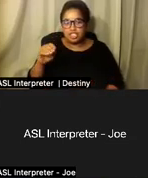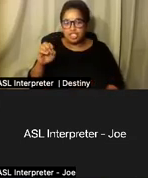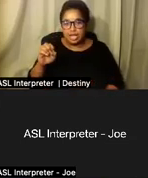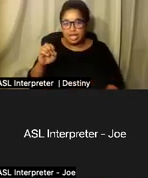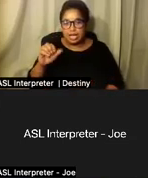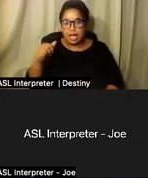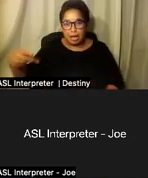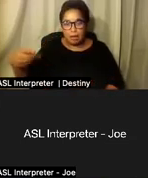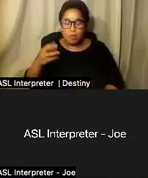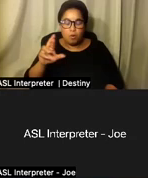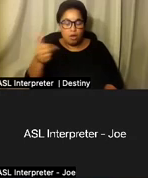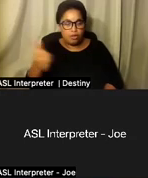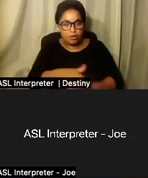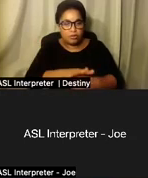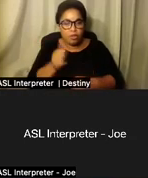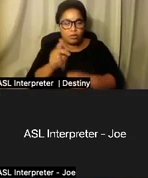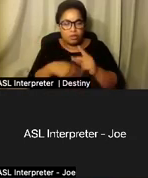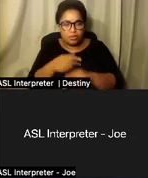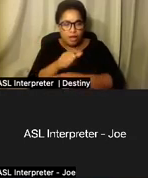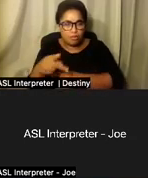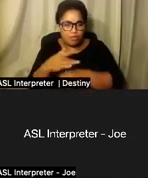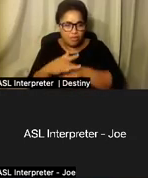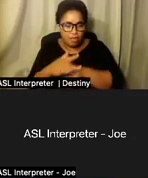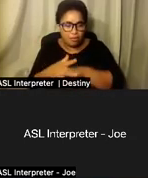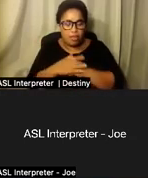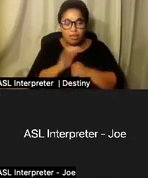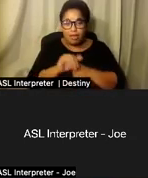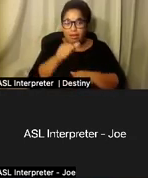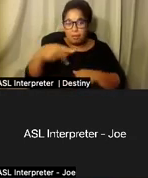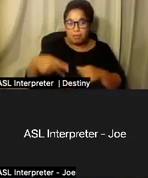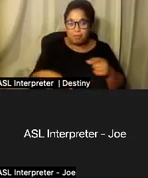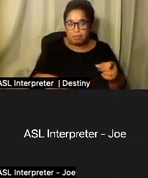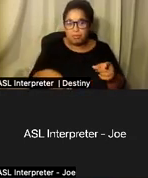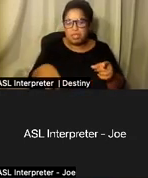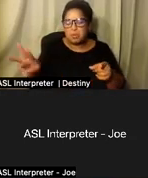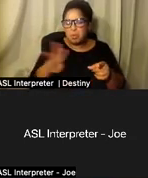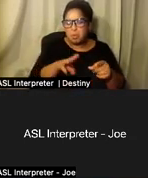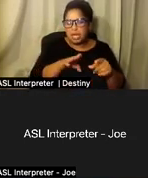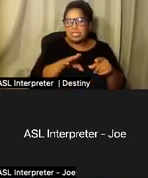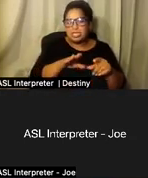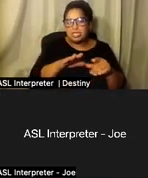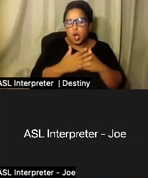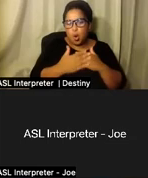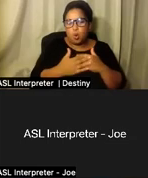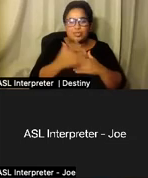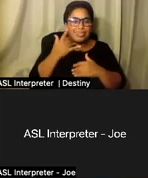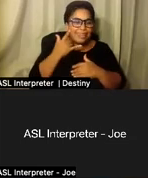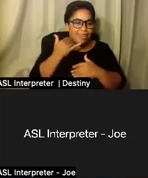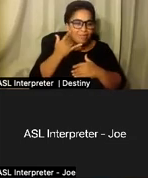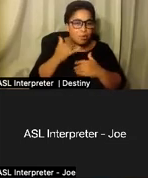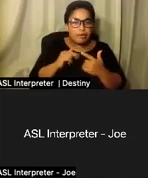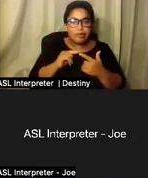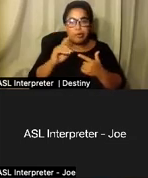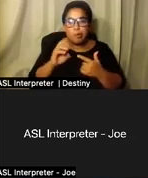areas there are other apps too. That app goes the entire West Coast now, California, Oregon, and Washington. You may